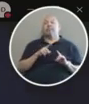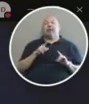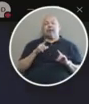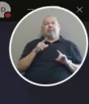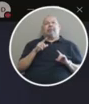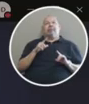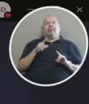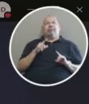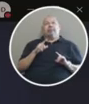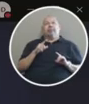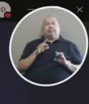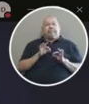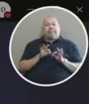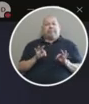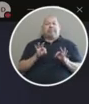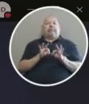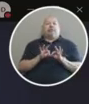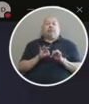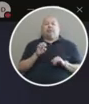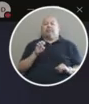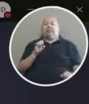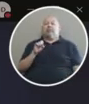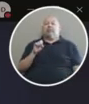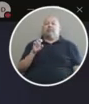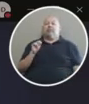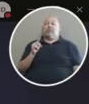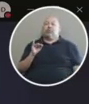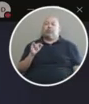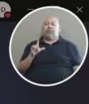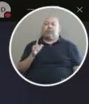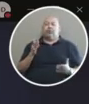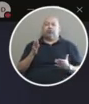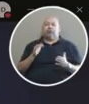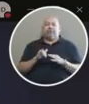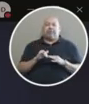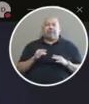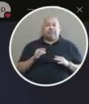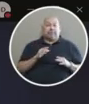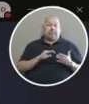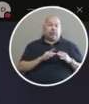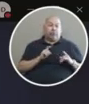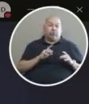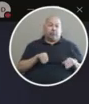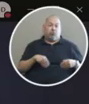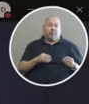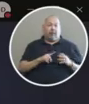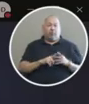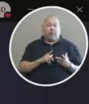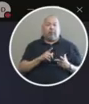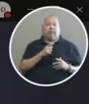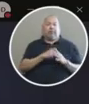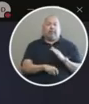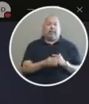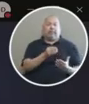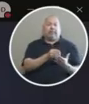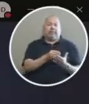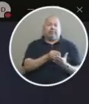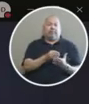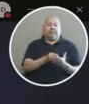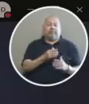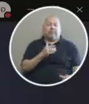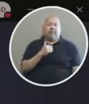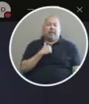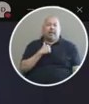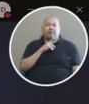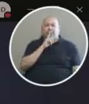cutting essential services that this city is supposed to provide with our tax dollar.